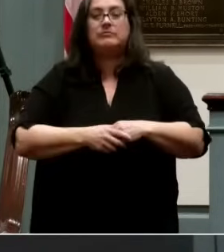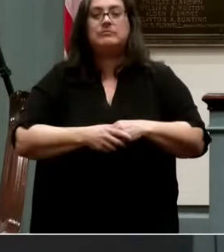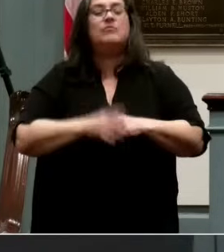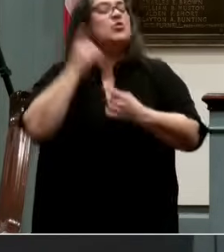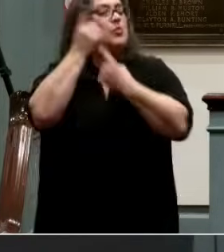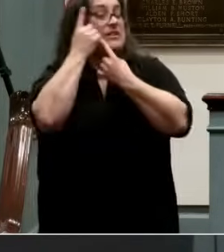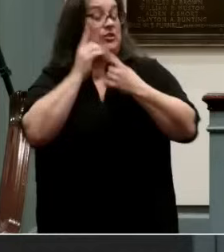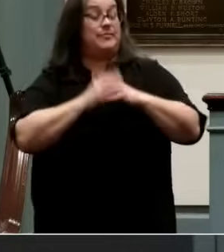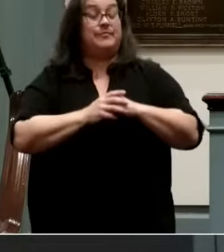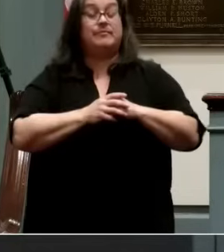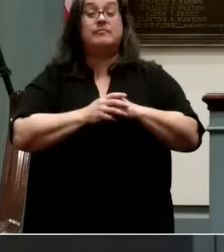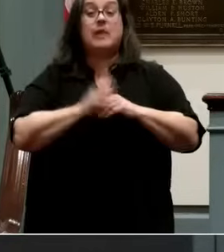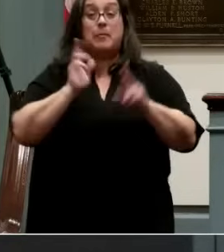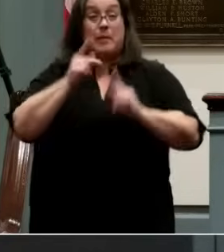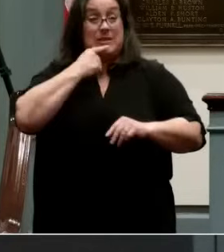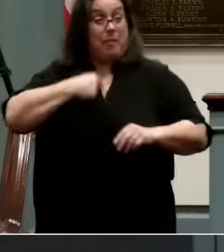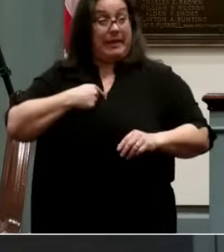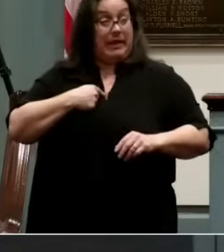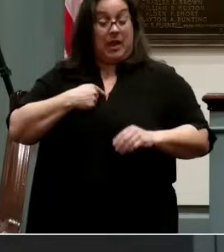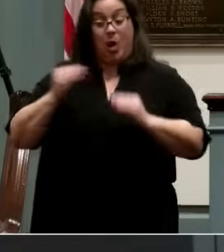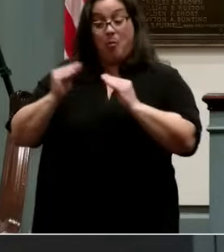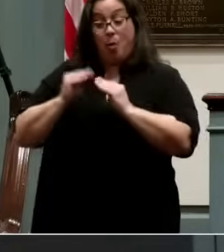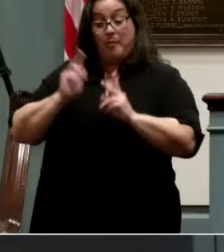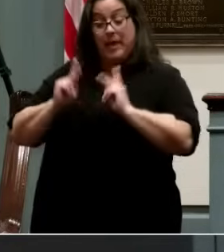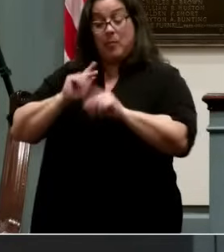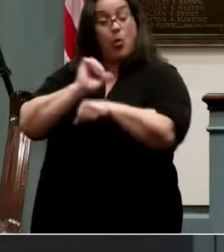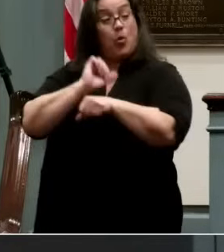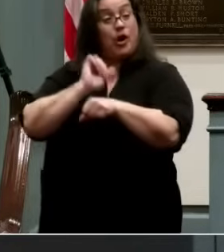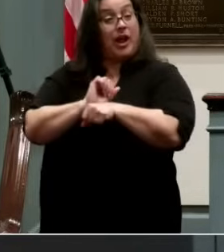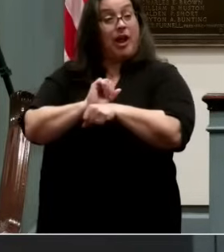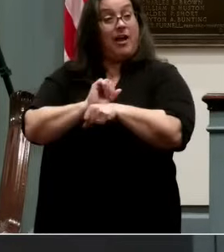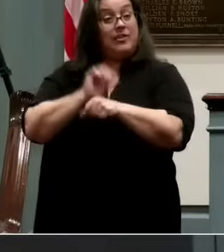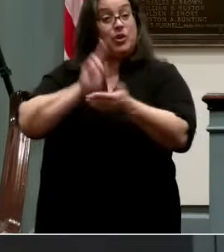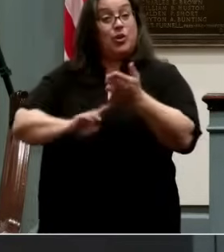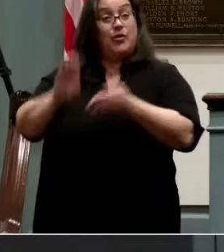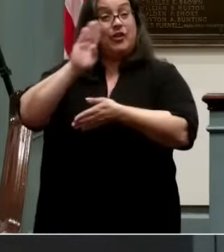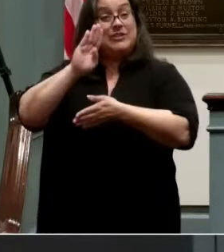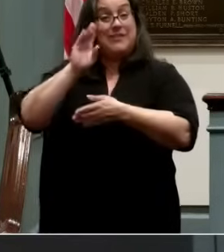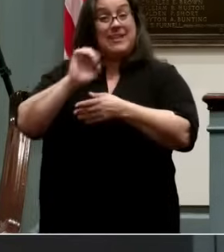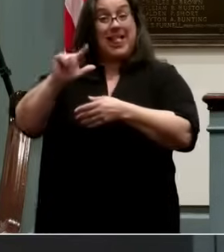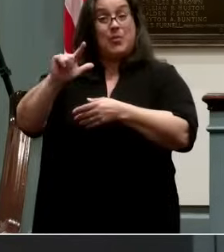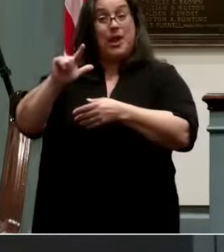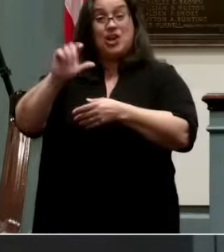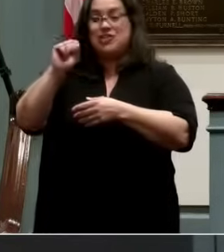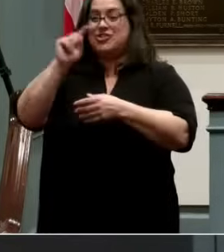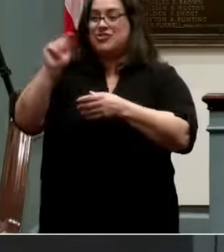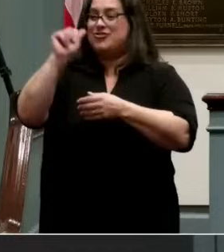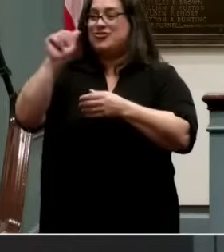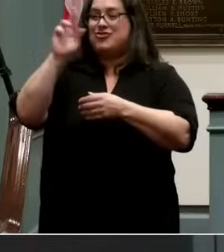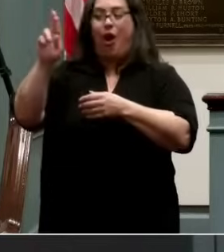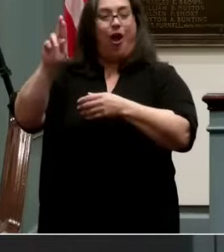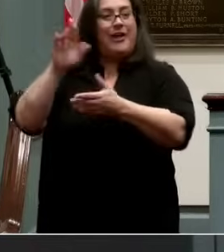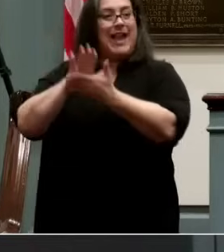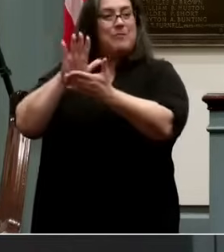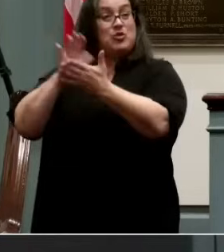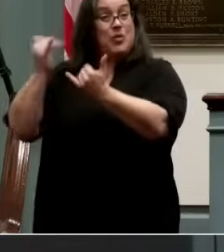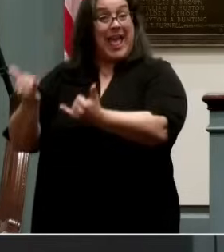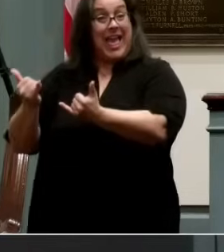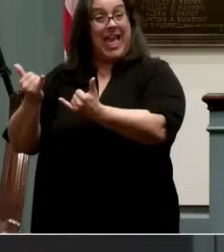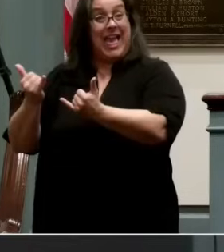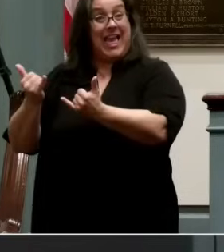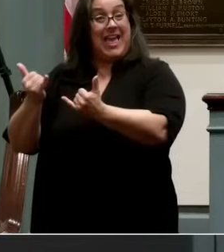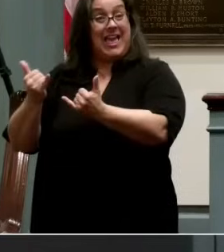I'm told there are more people working on the University of Delaware's Star campus today than when Chrysler closed its